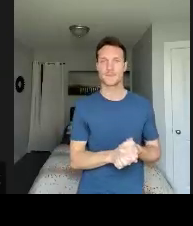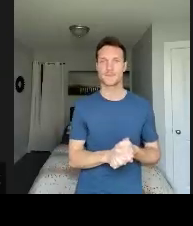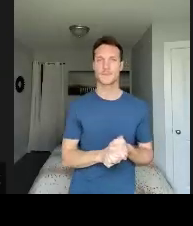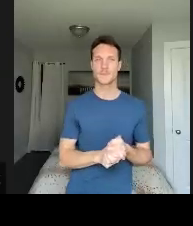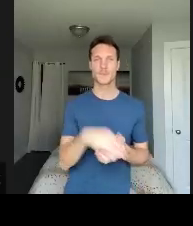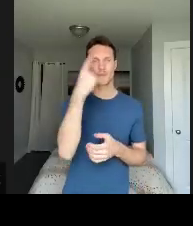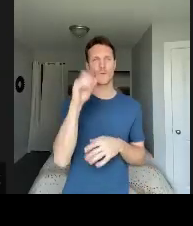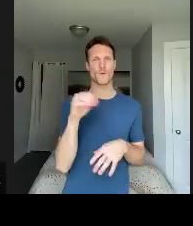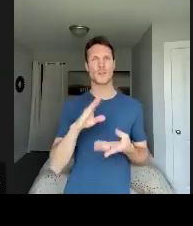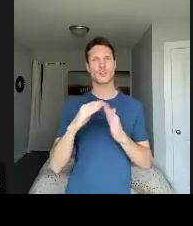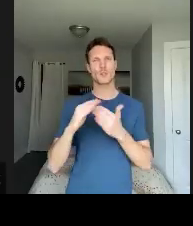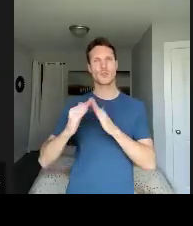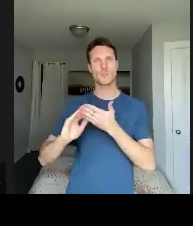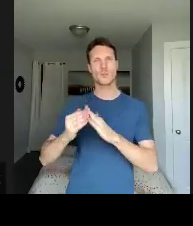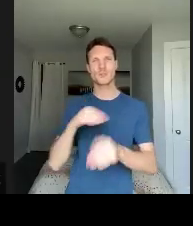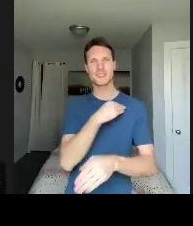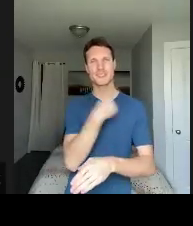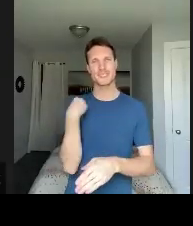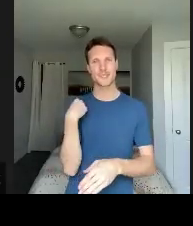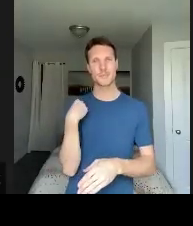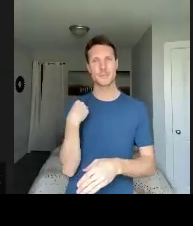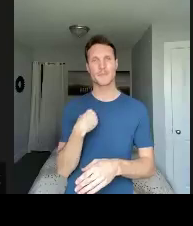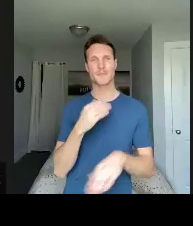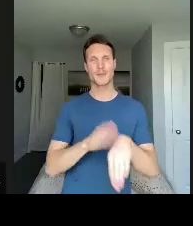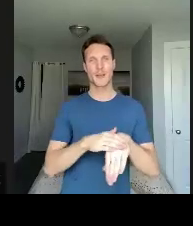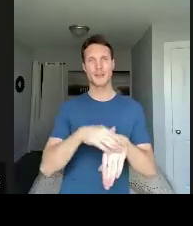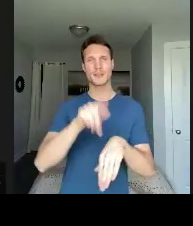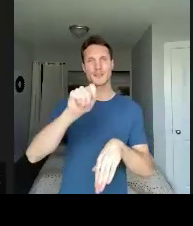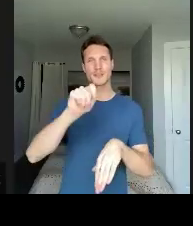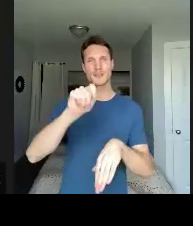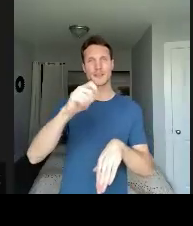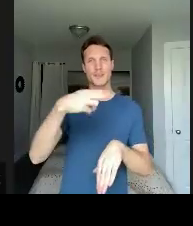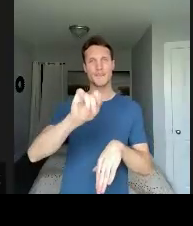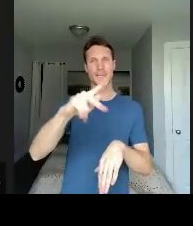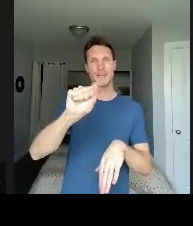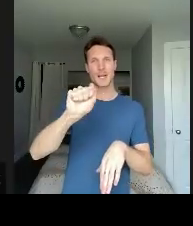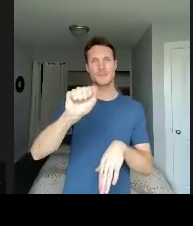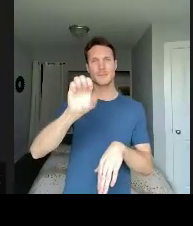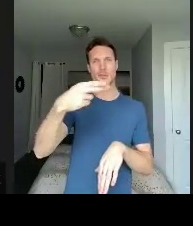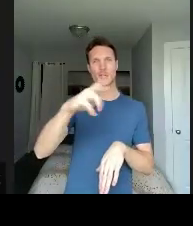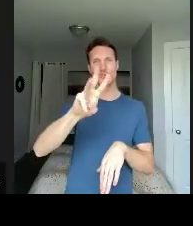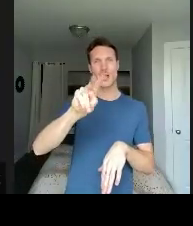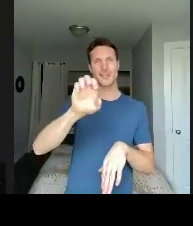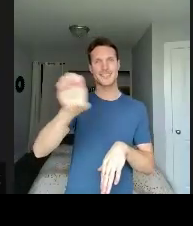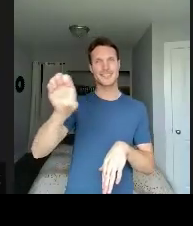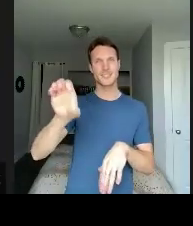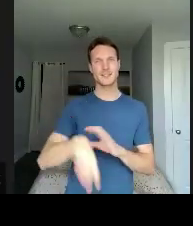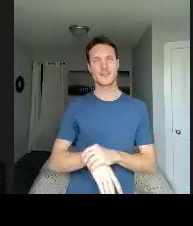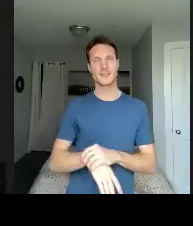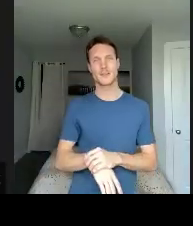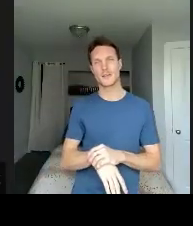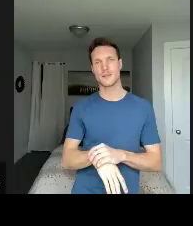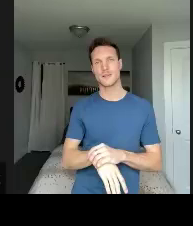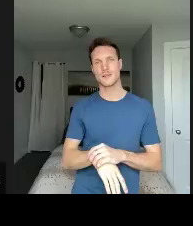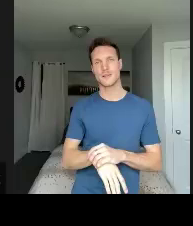community team of Topeka and Shawnee on May 21st at 5:30. Reach out to Mark